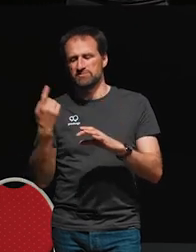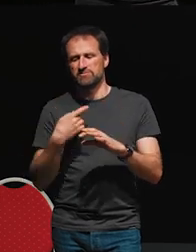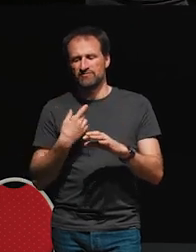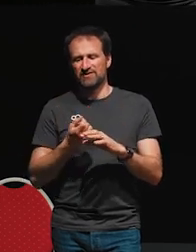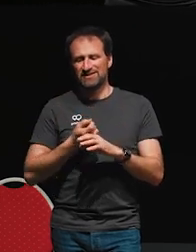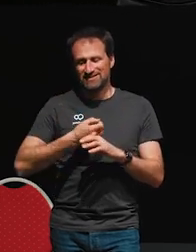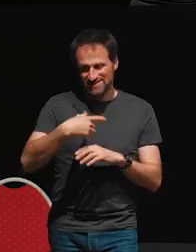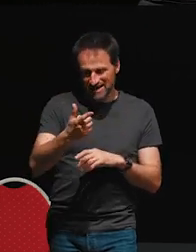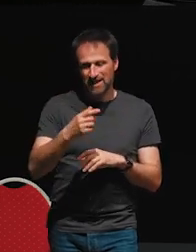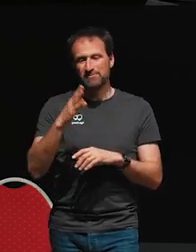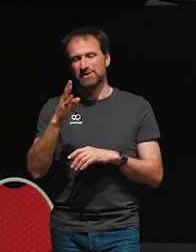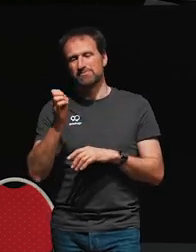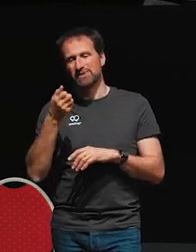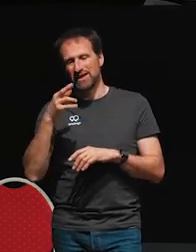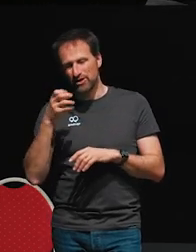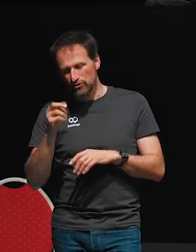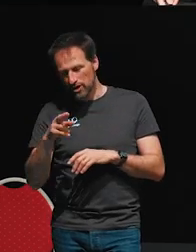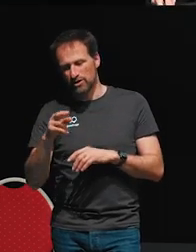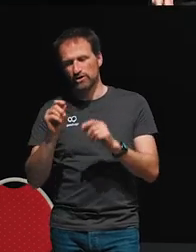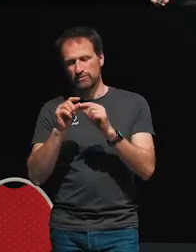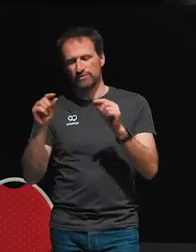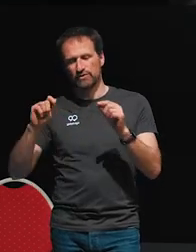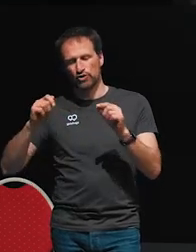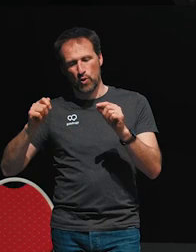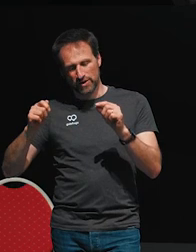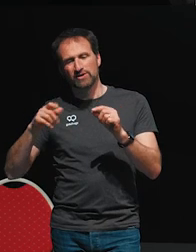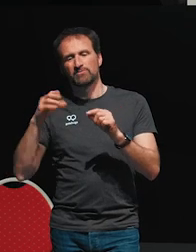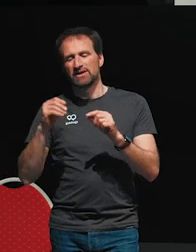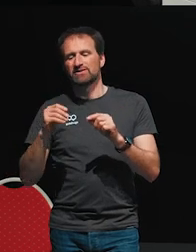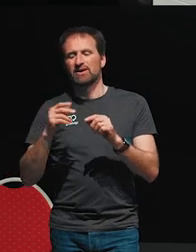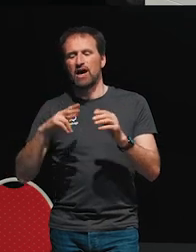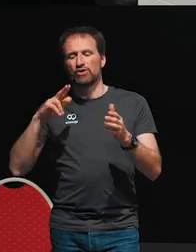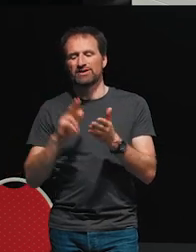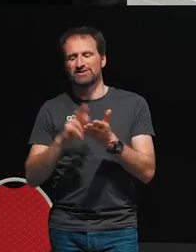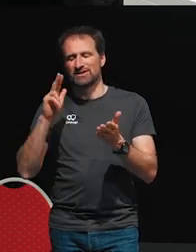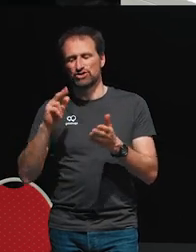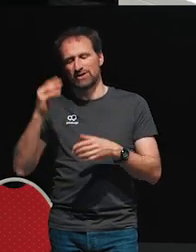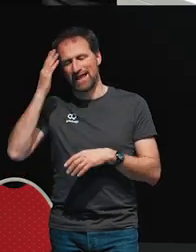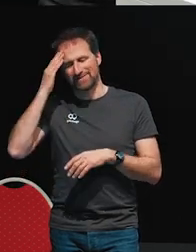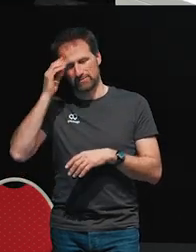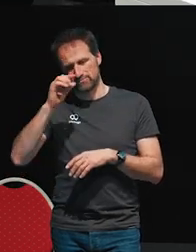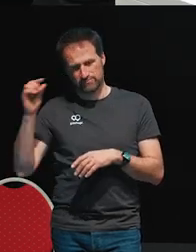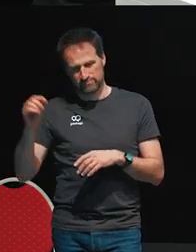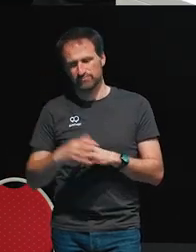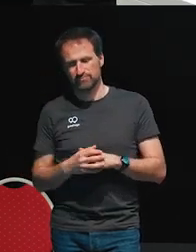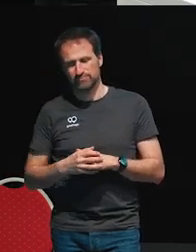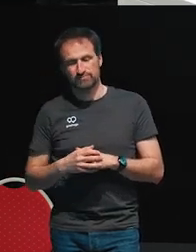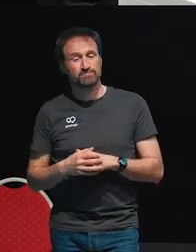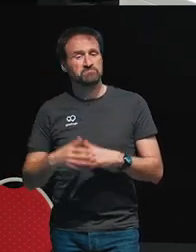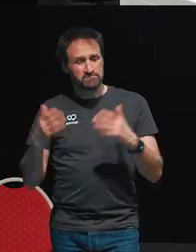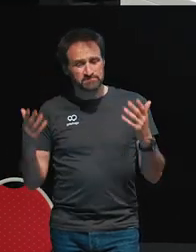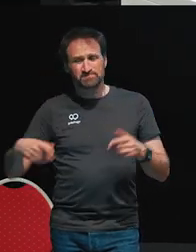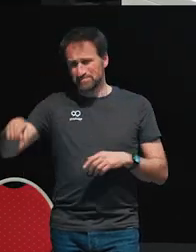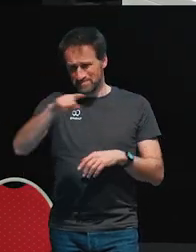token and an authorization header. So that's your JSON Web Token you pass along there. So who's